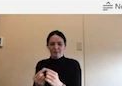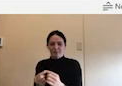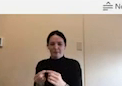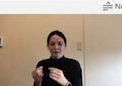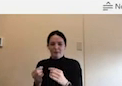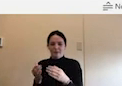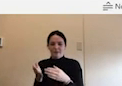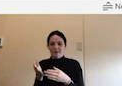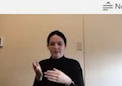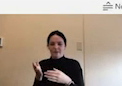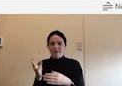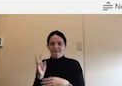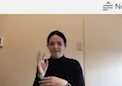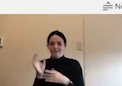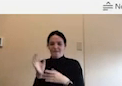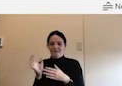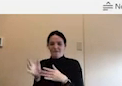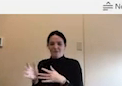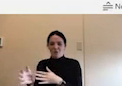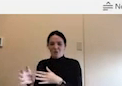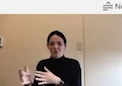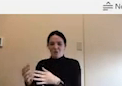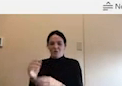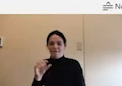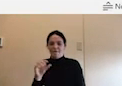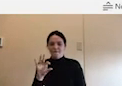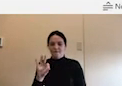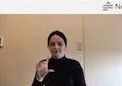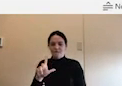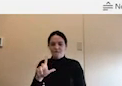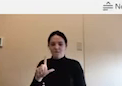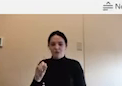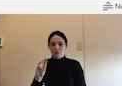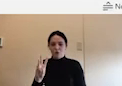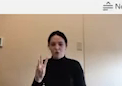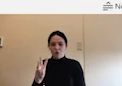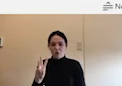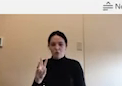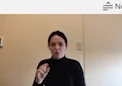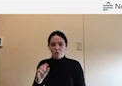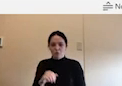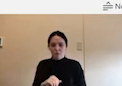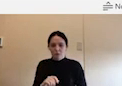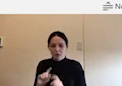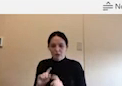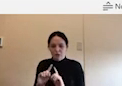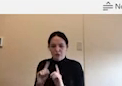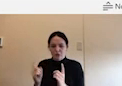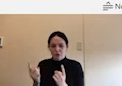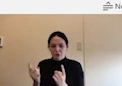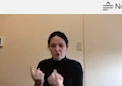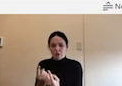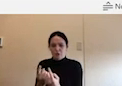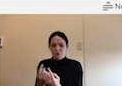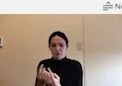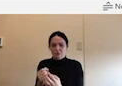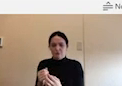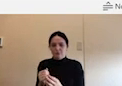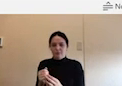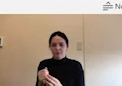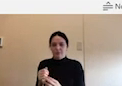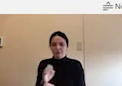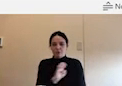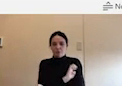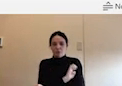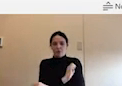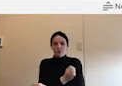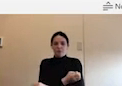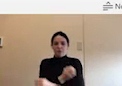electricity such in a circuit, right? So if you look at this wire, electricity is flowing this way. There's a magnetic field